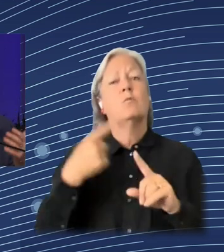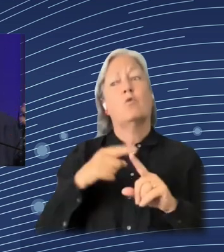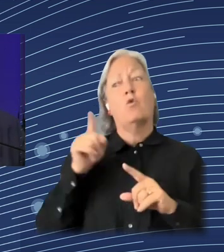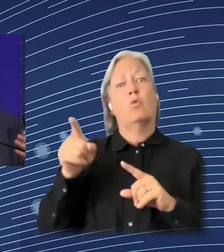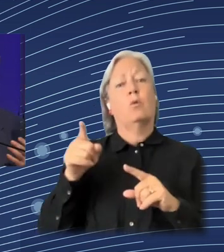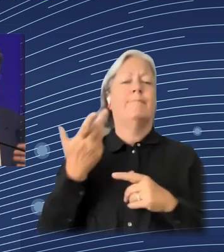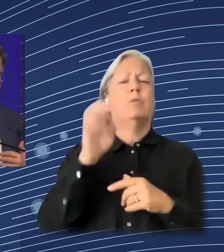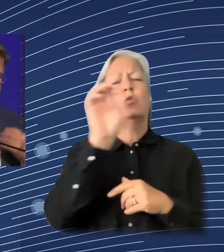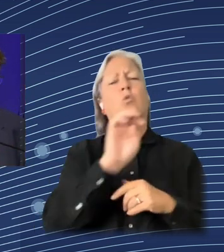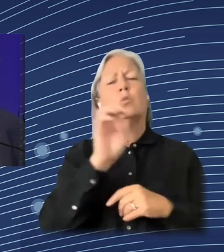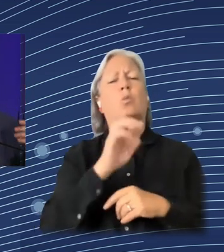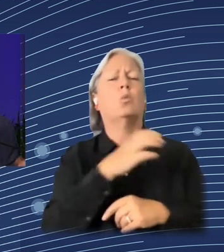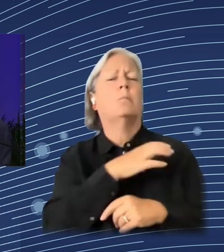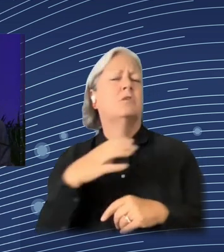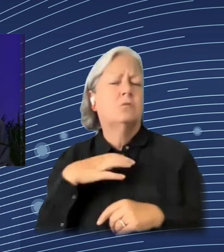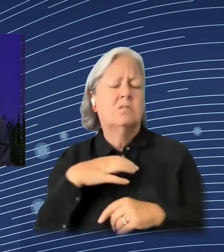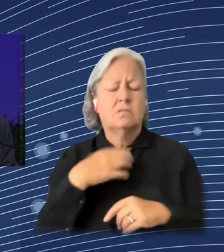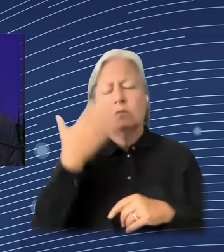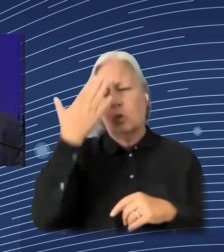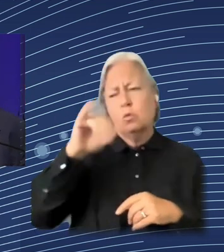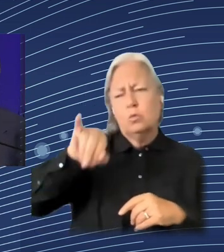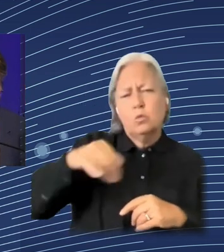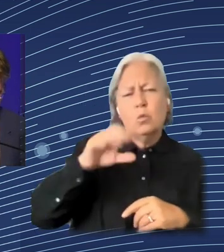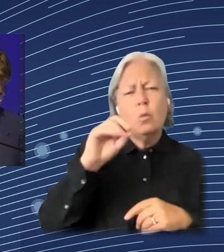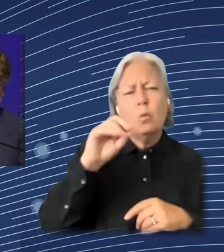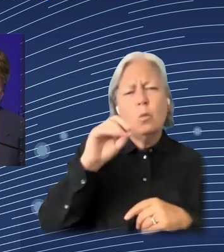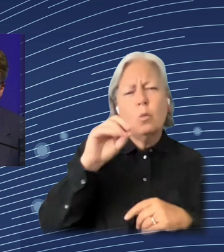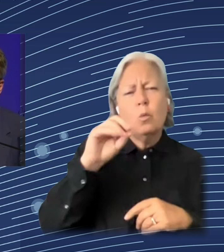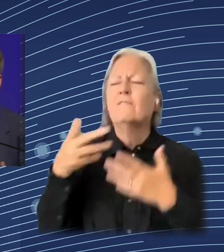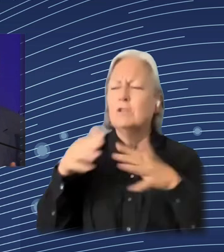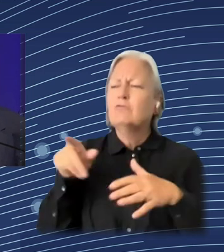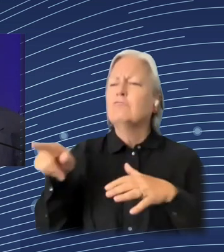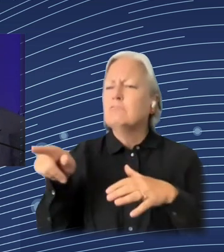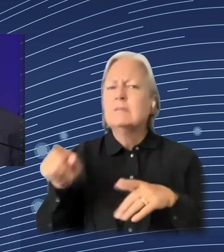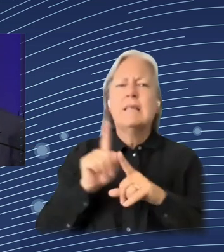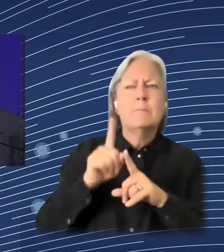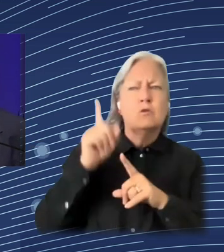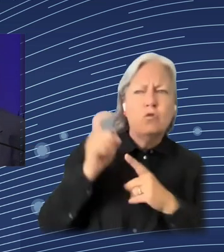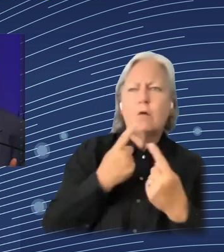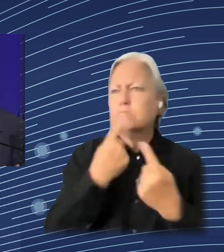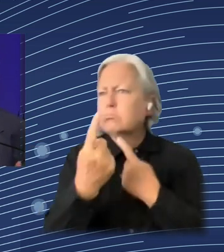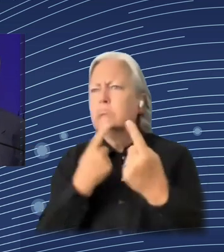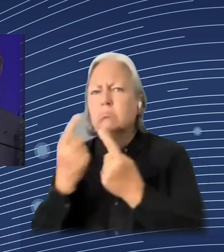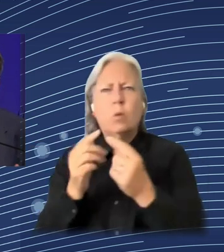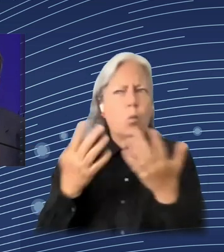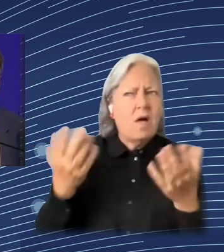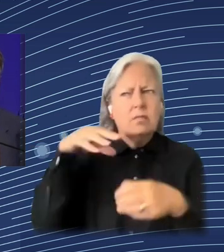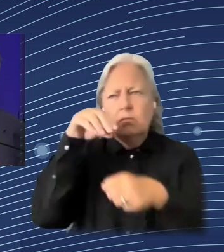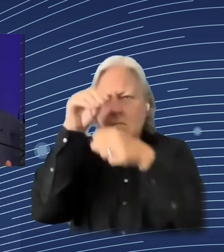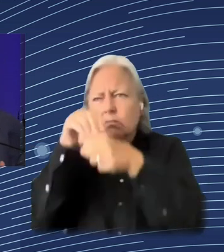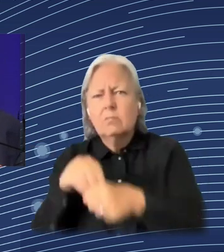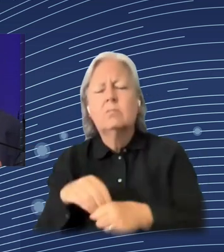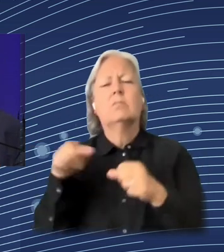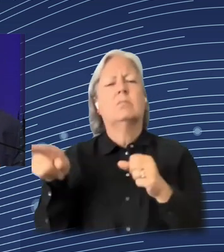done, and I know they already have started the discussion and legislation and so on. I think this is important because you have to have rules and